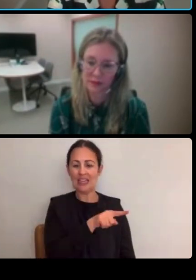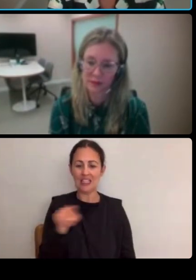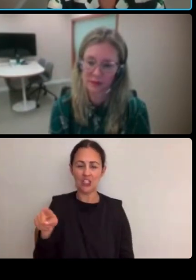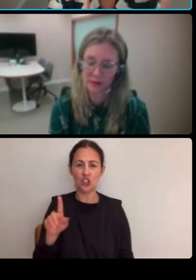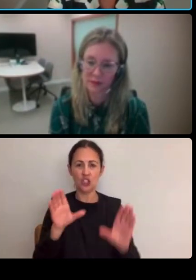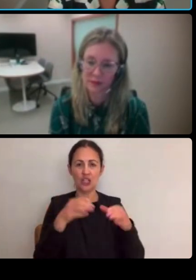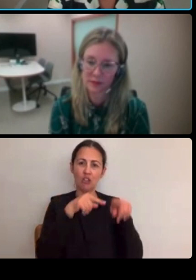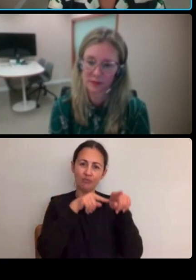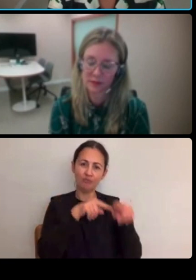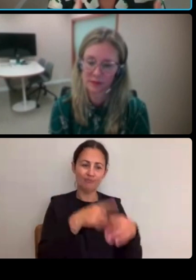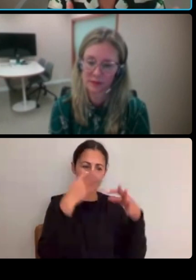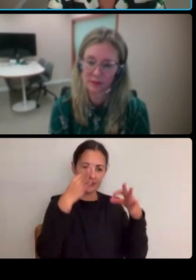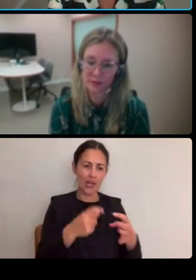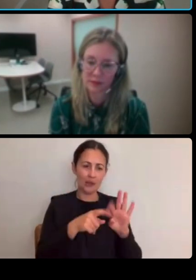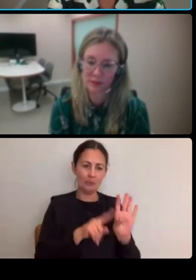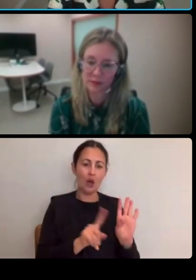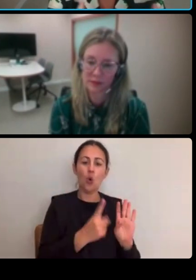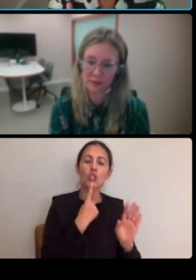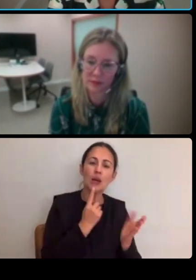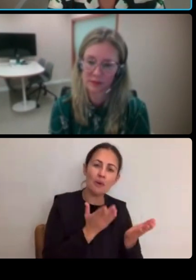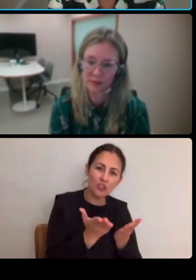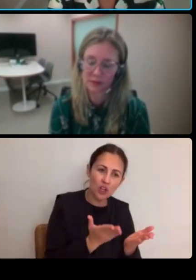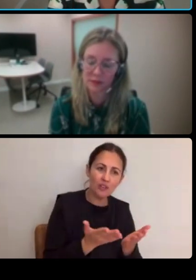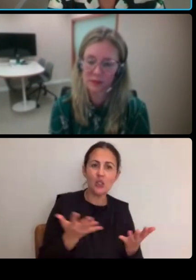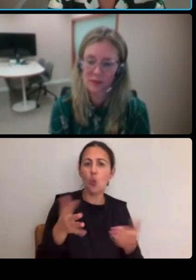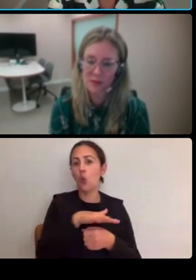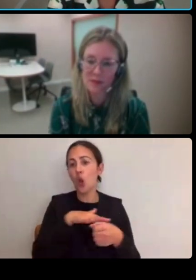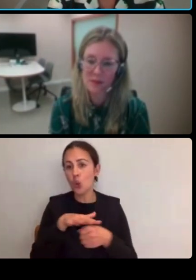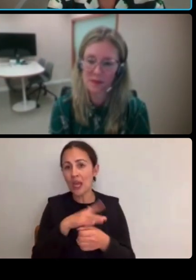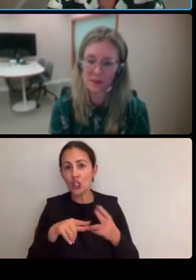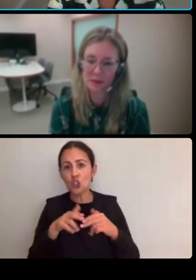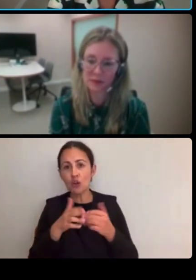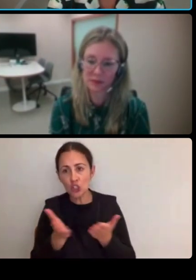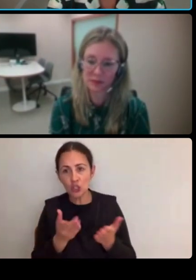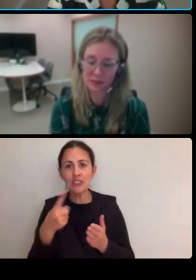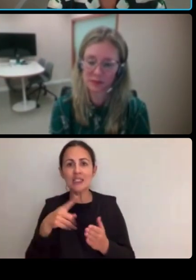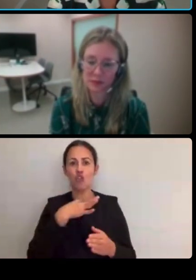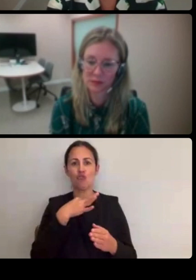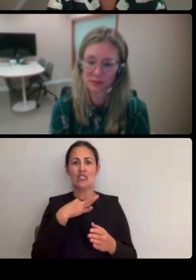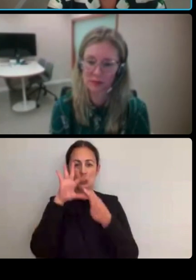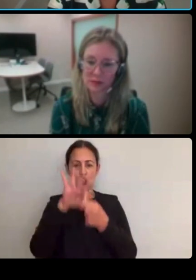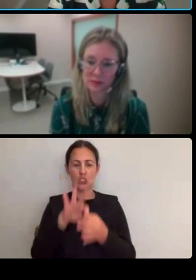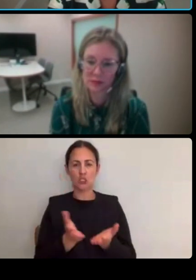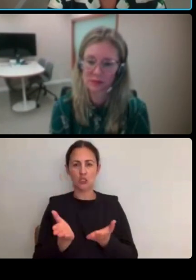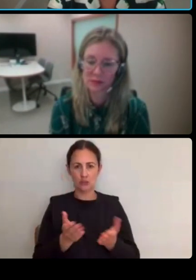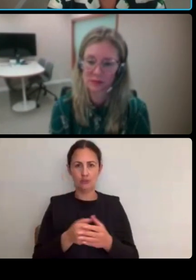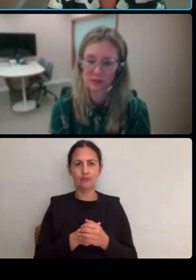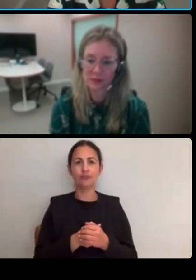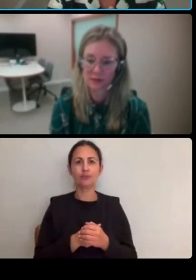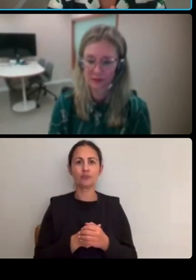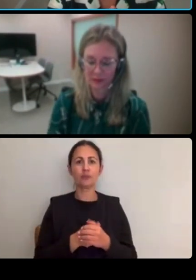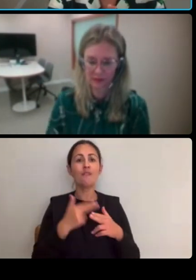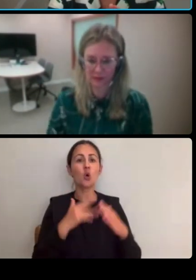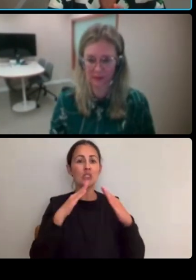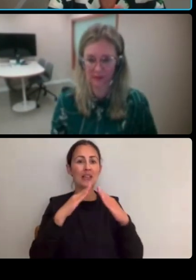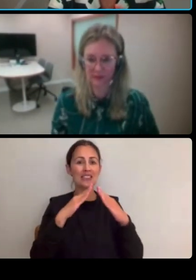an assessment of the type of service, the location of the service, and the risks associated with those services. In terms of